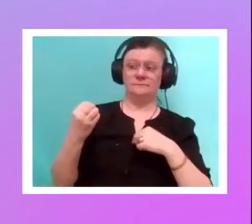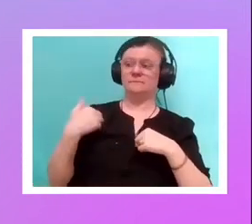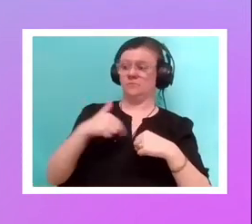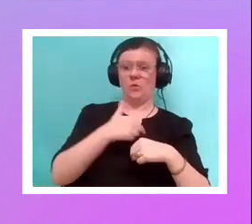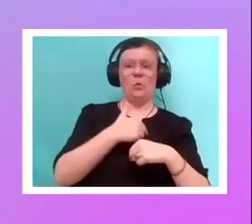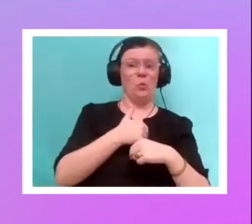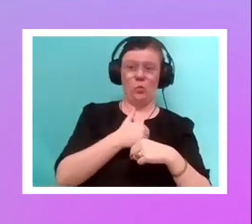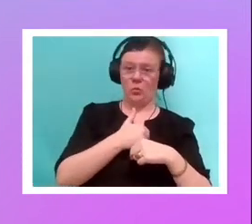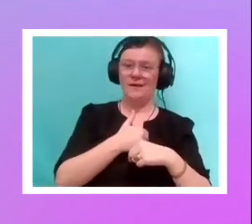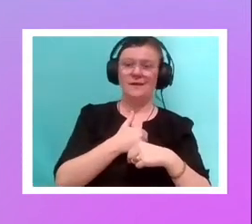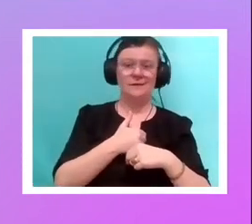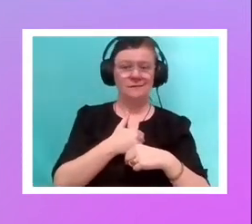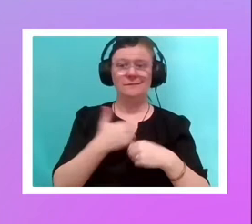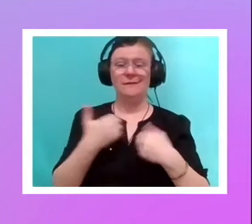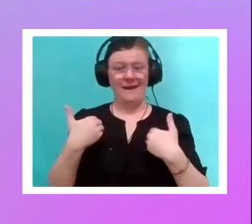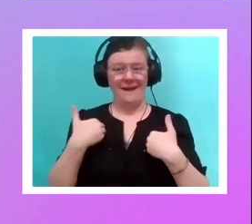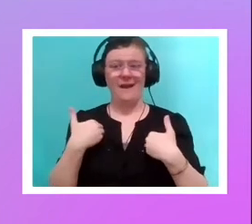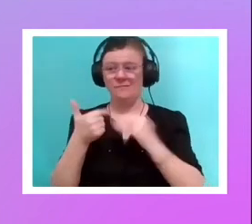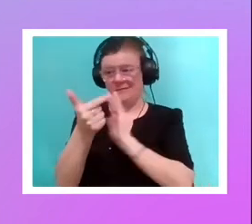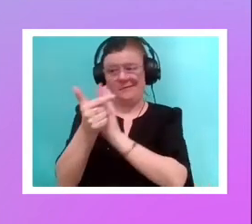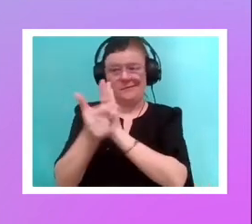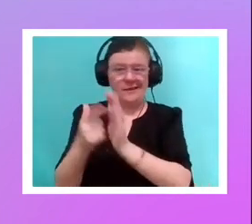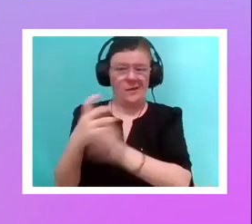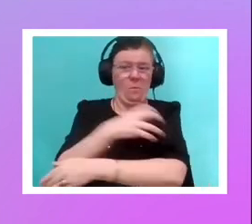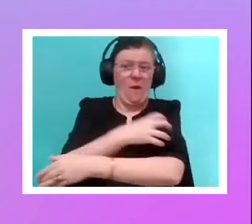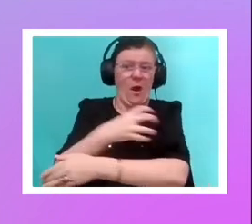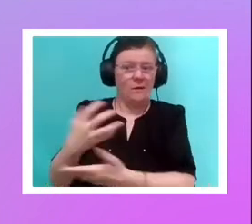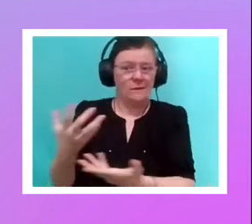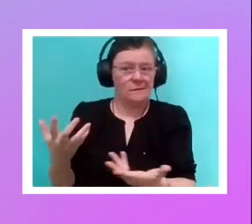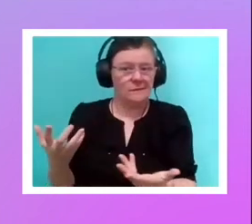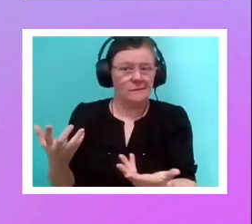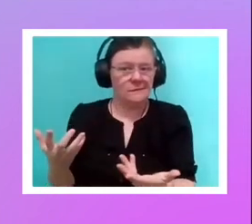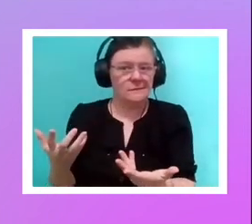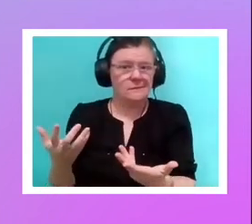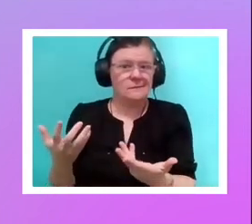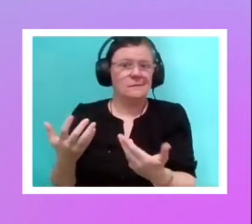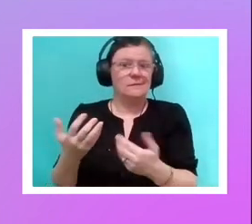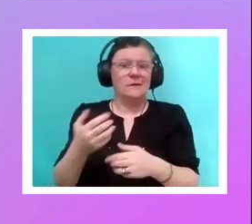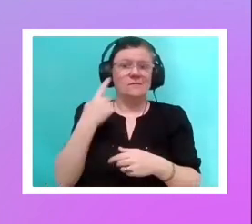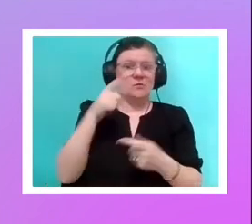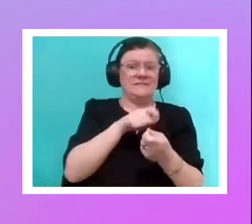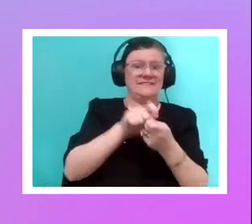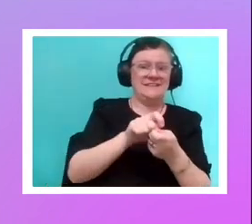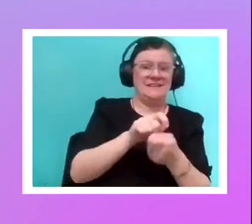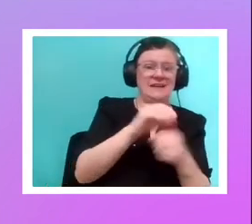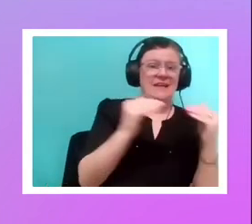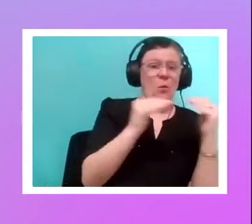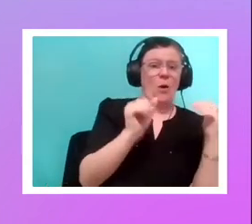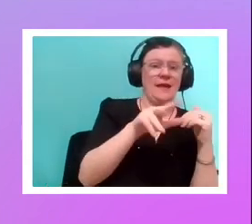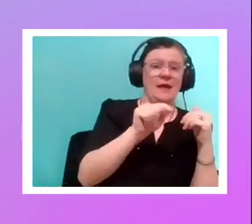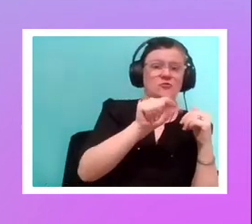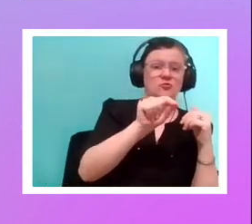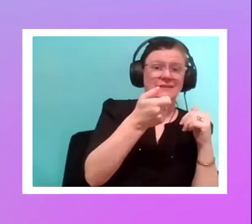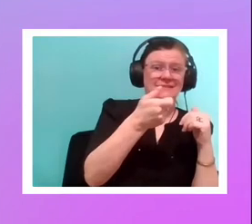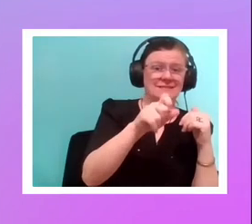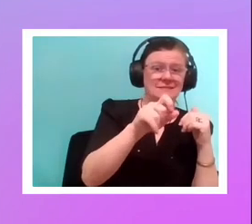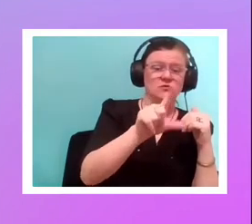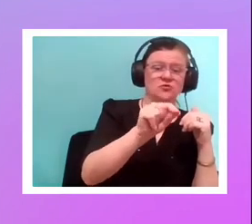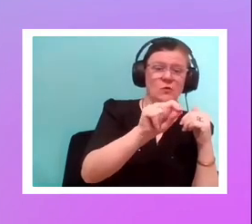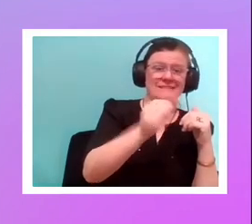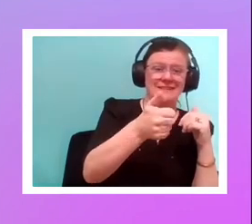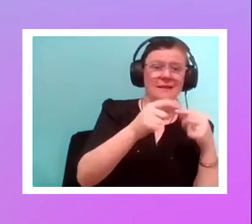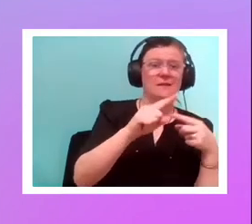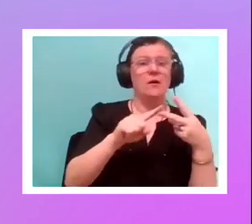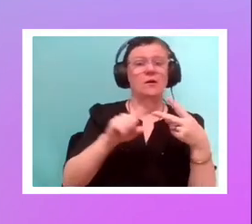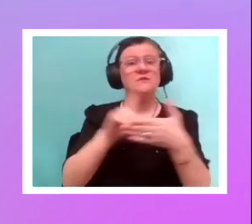could use their existing legal powers under the Equality Act 2010 and the Disability Discrimination Act